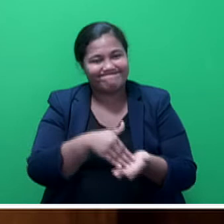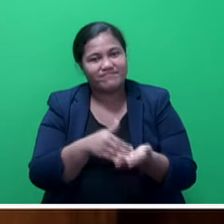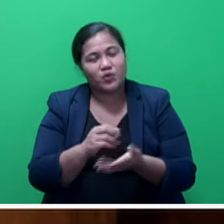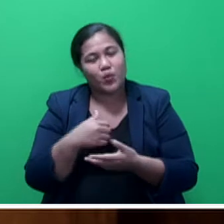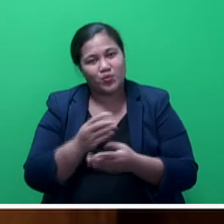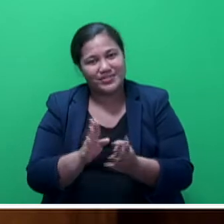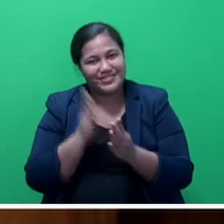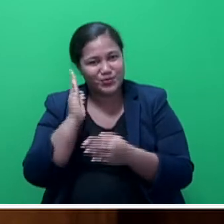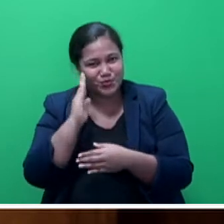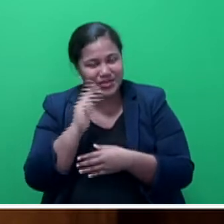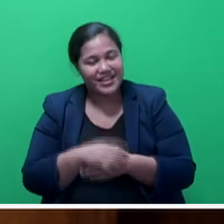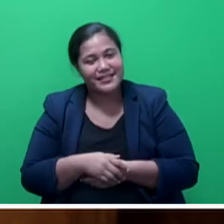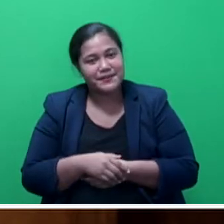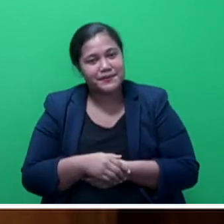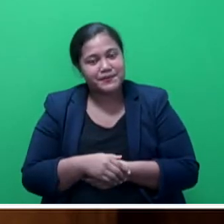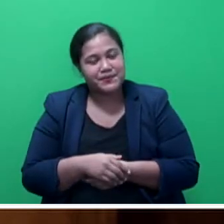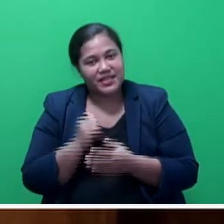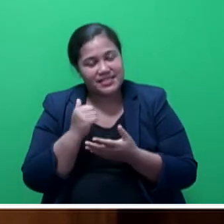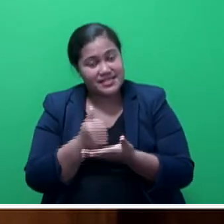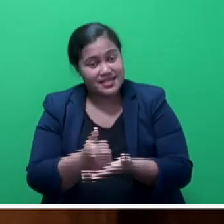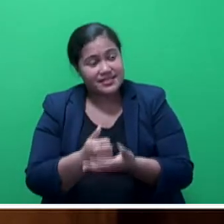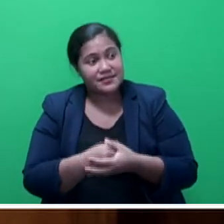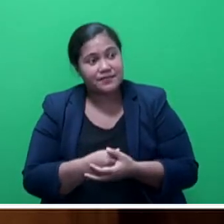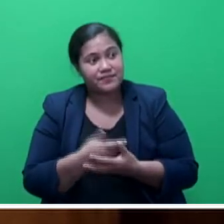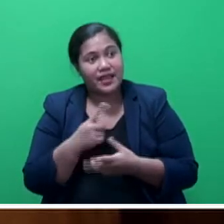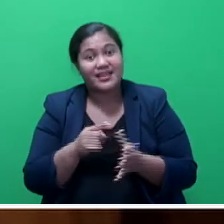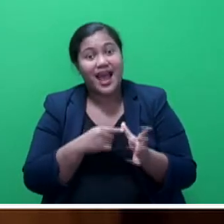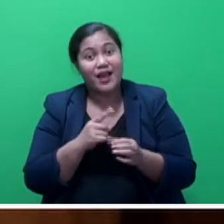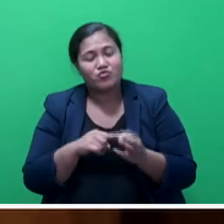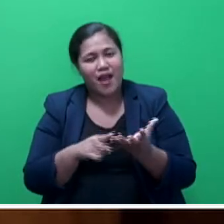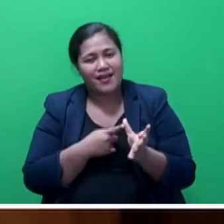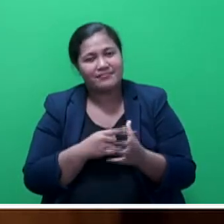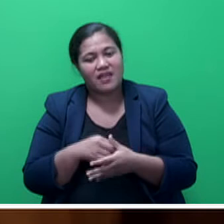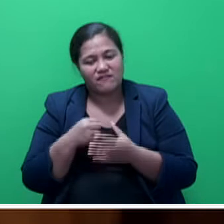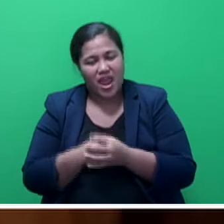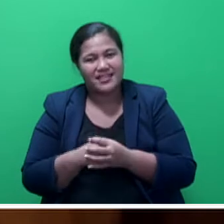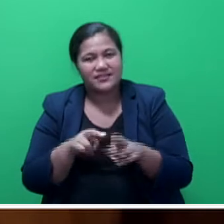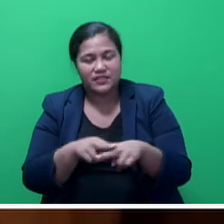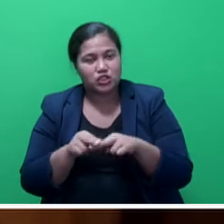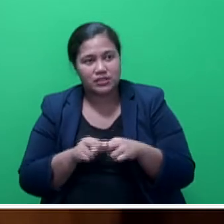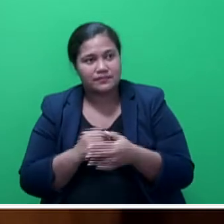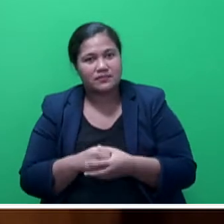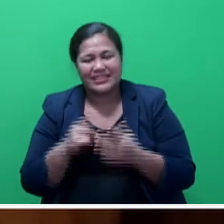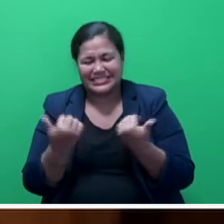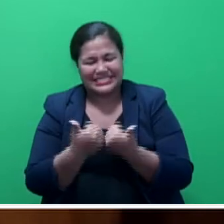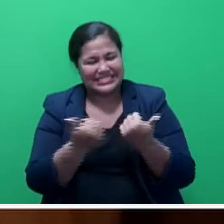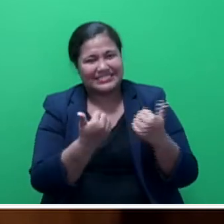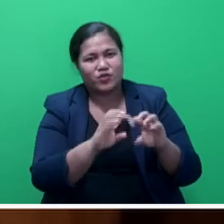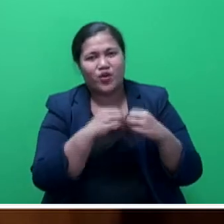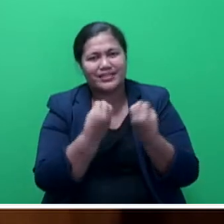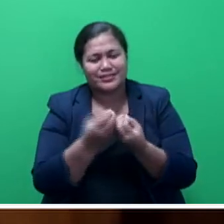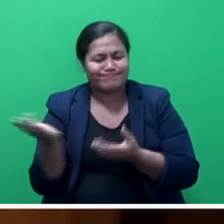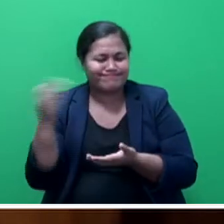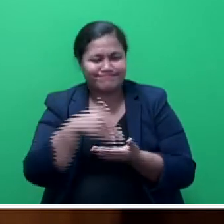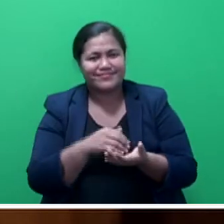Mix Marketing, and Aqua Hate Fiji Limited, Friends Fiji, Mobile Fiji, a whole lot of individuals who came up.